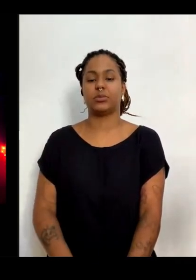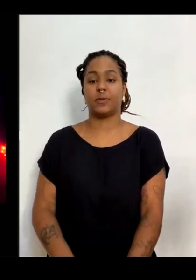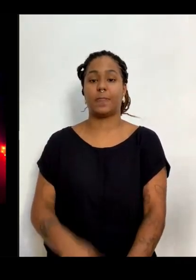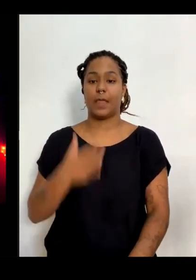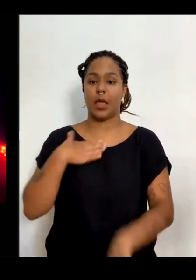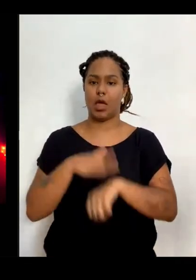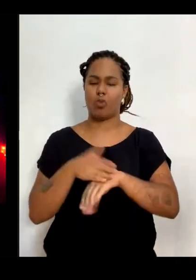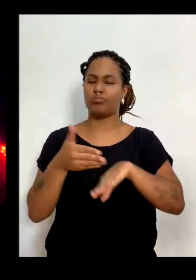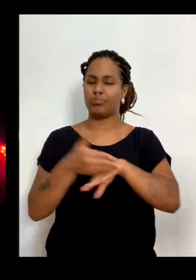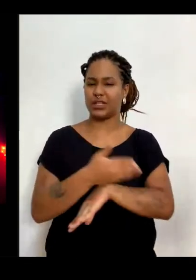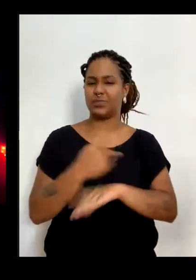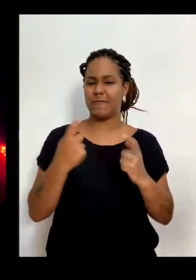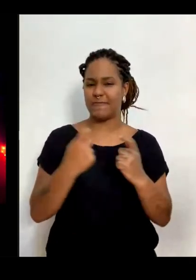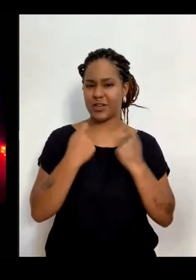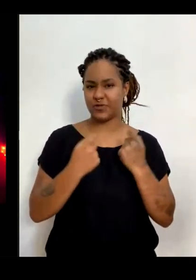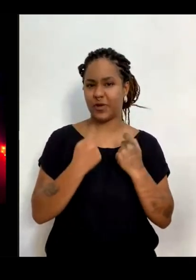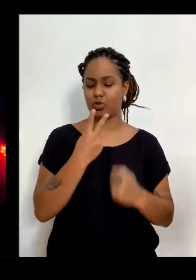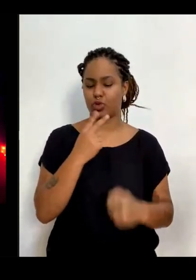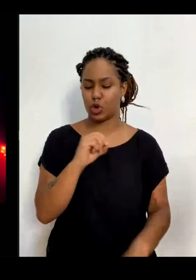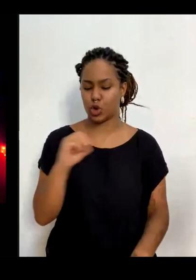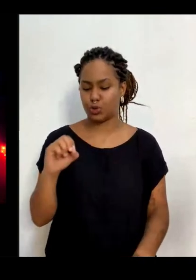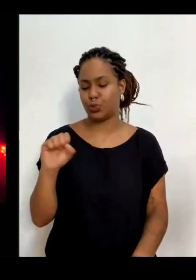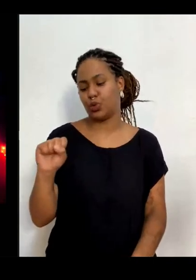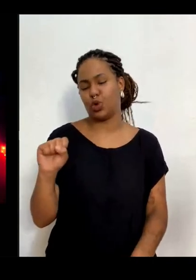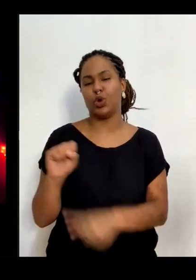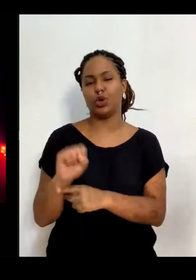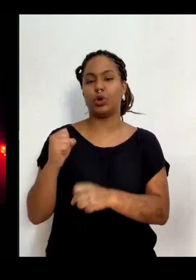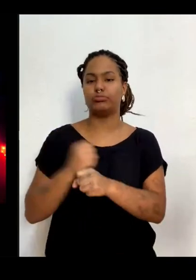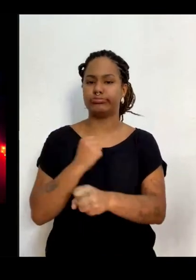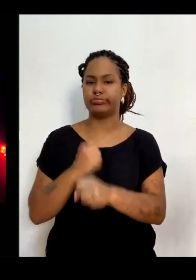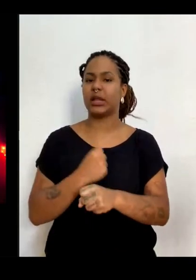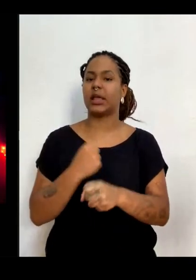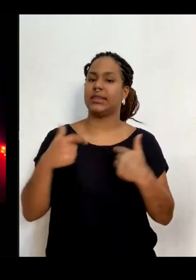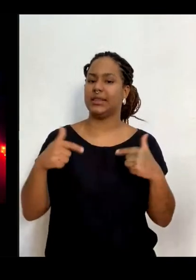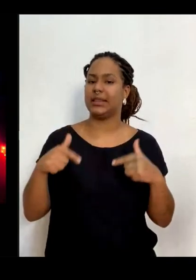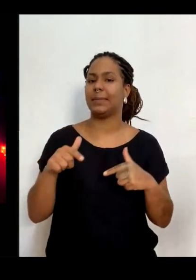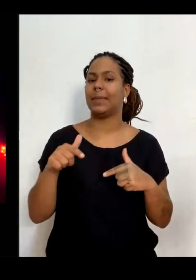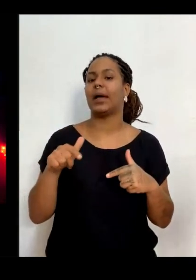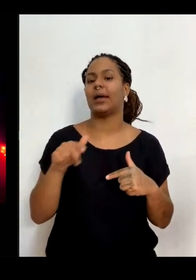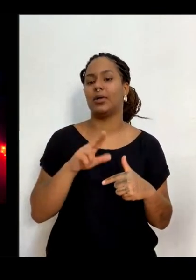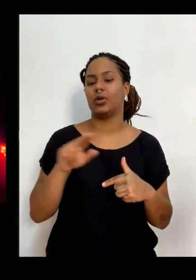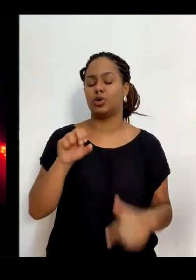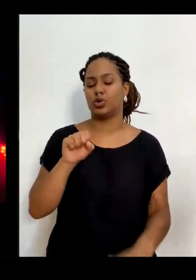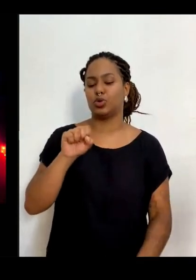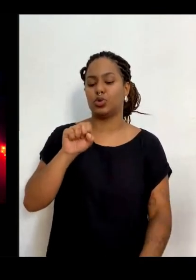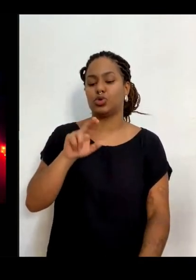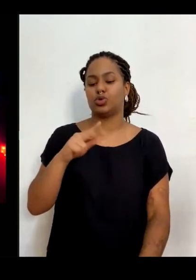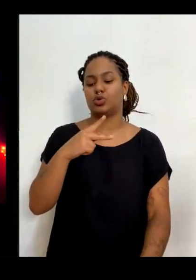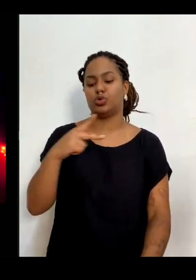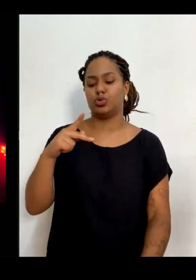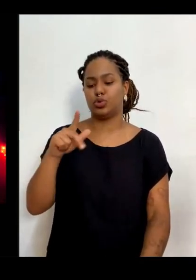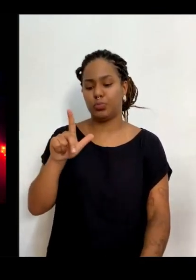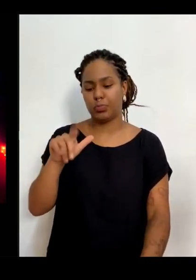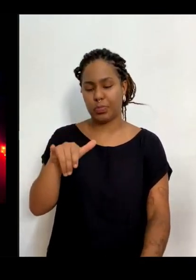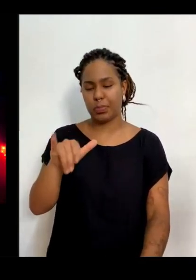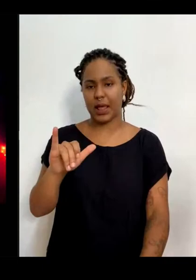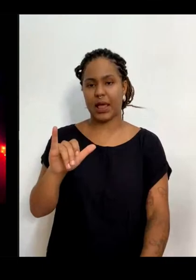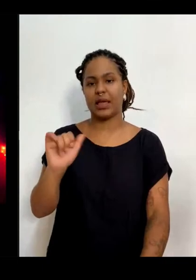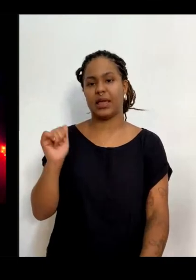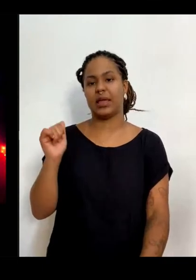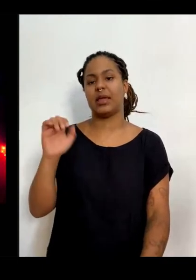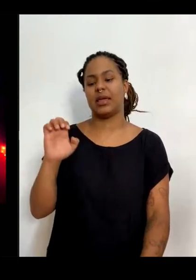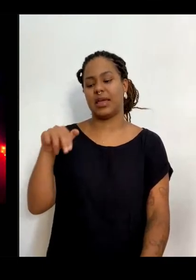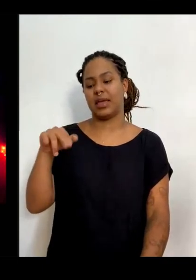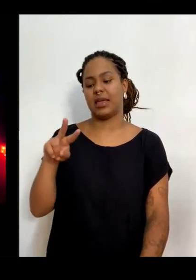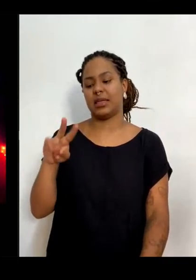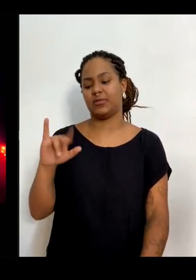piece called Sublime environment in the uh parking lot outside of the building where an art